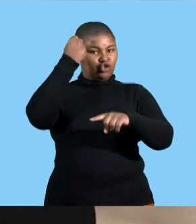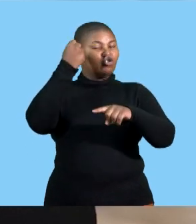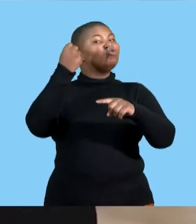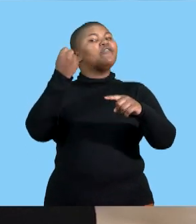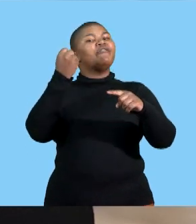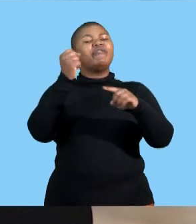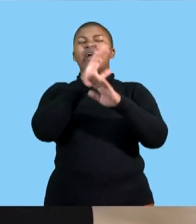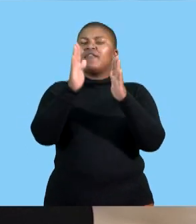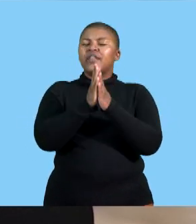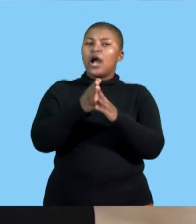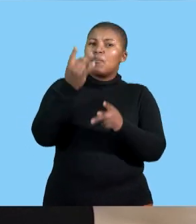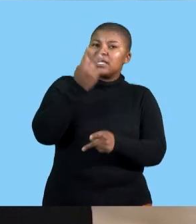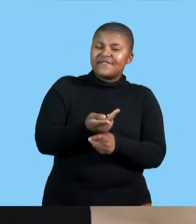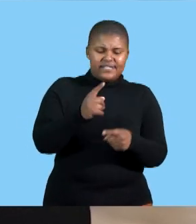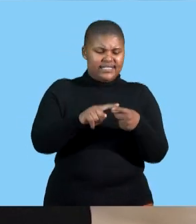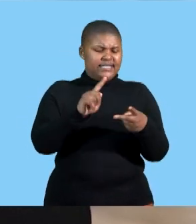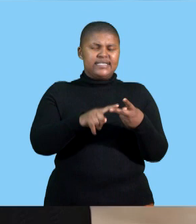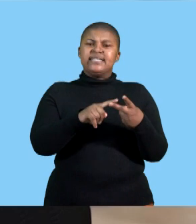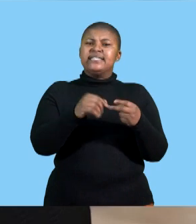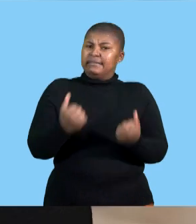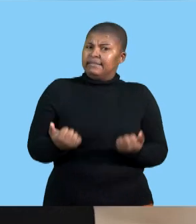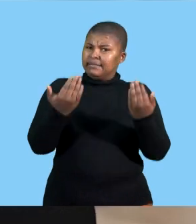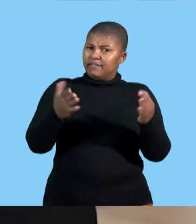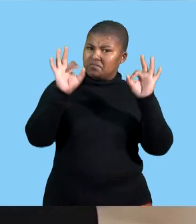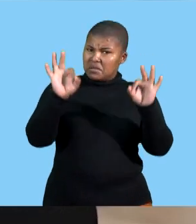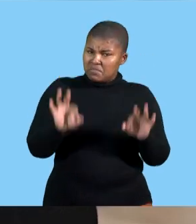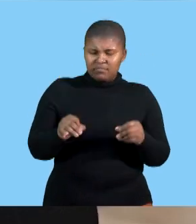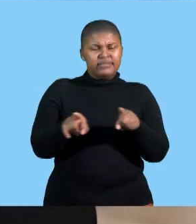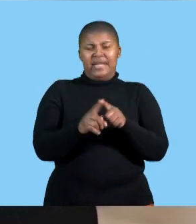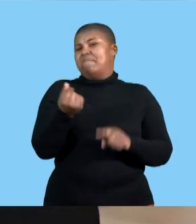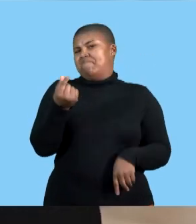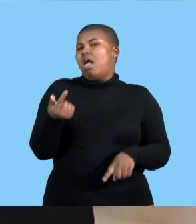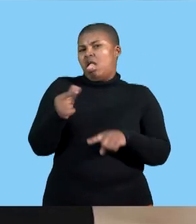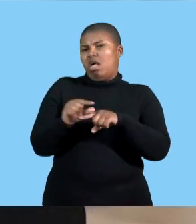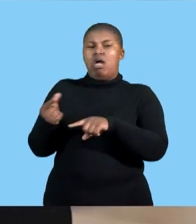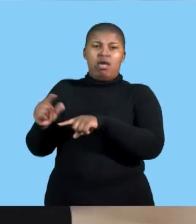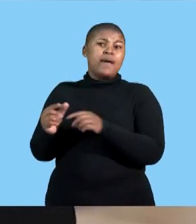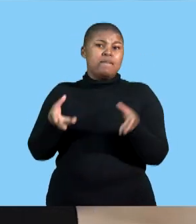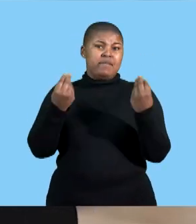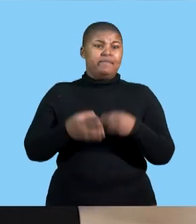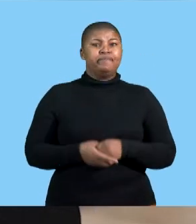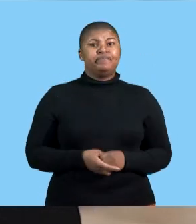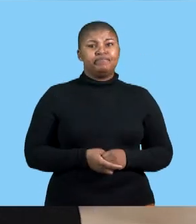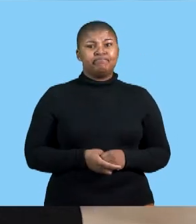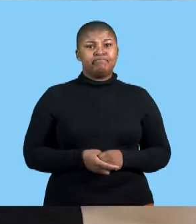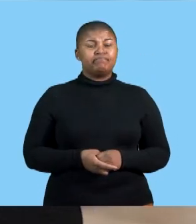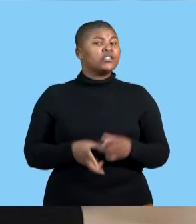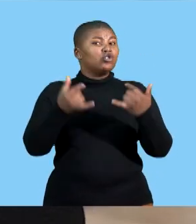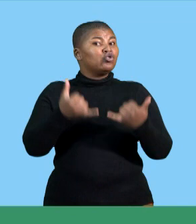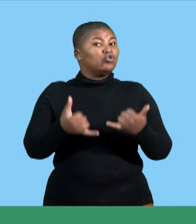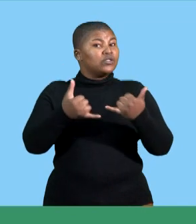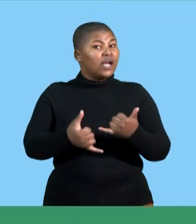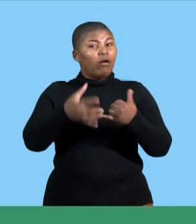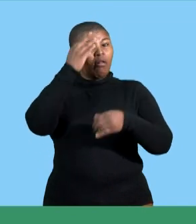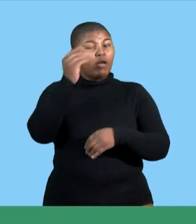which is productivity, greater savers, as well as profit. Now let's look at our lesson objectives. At